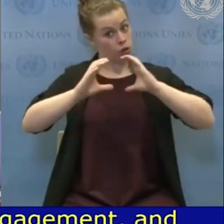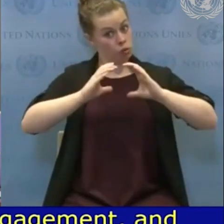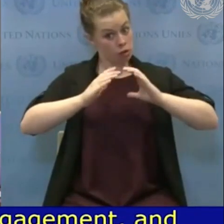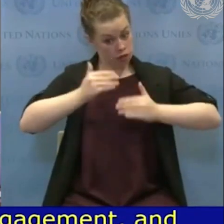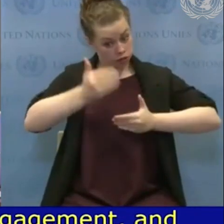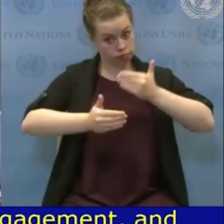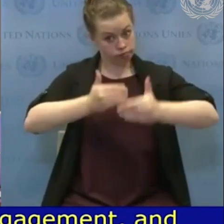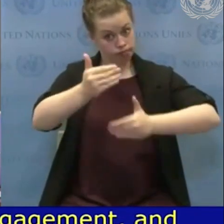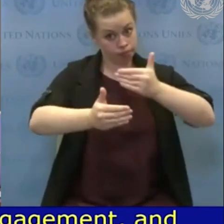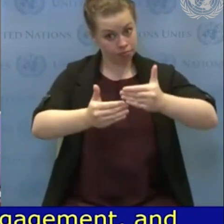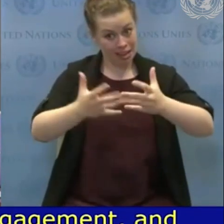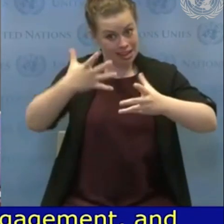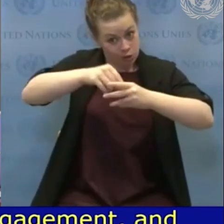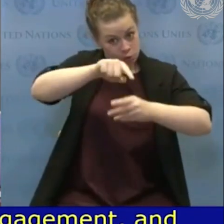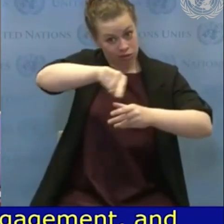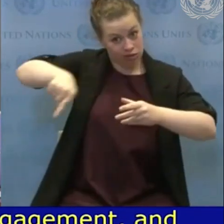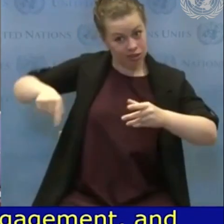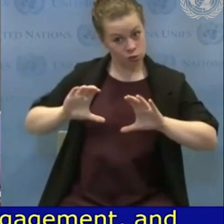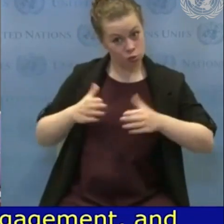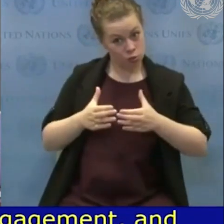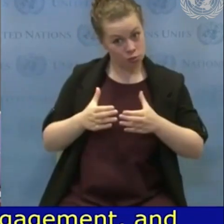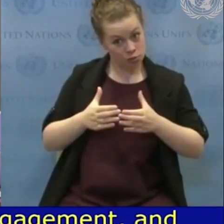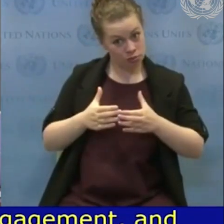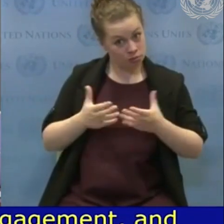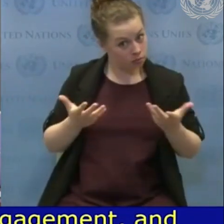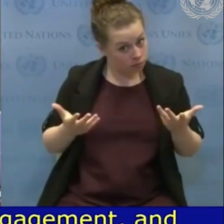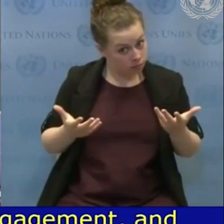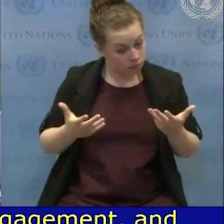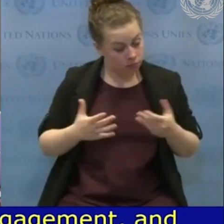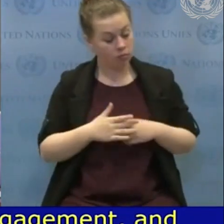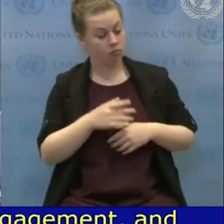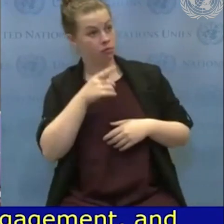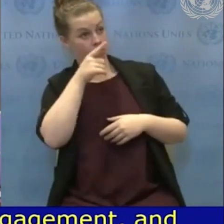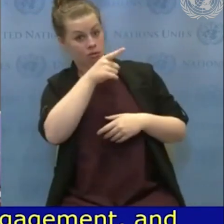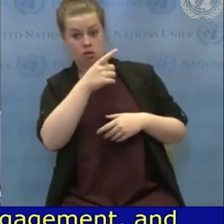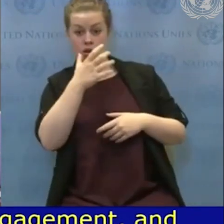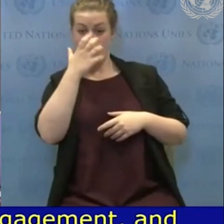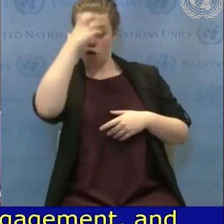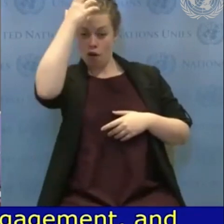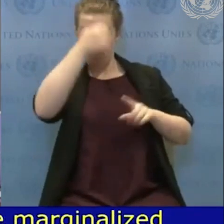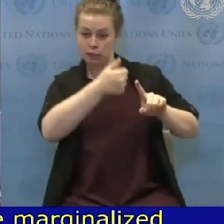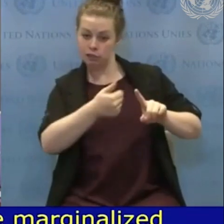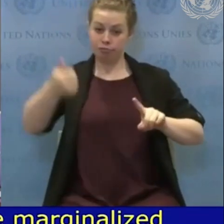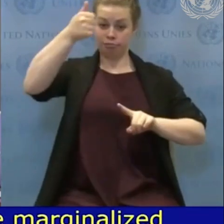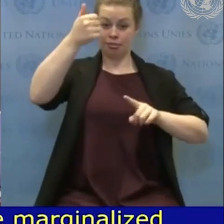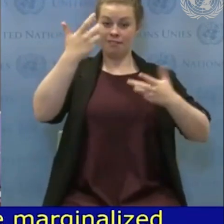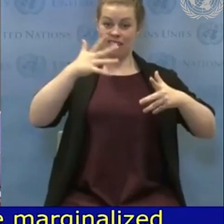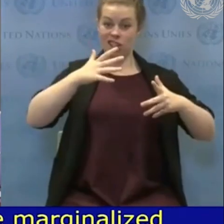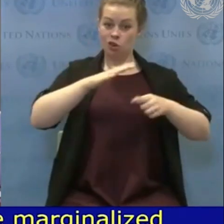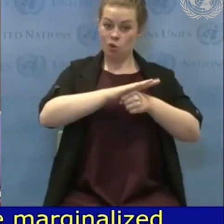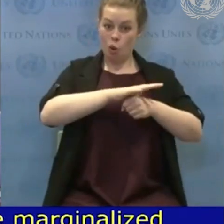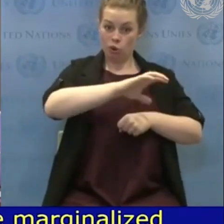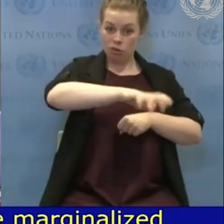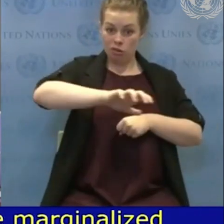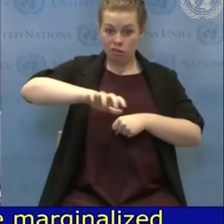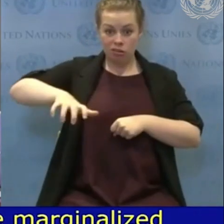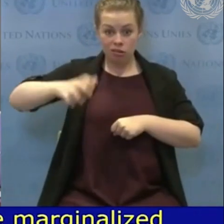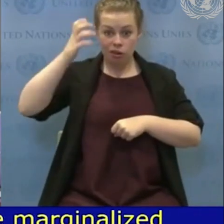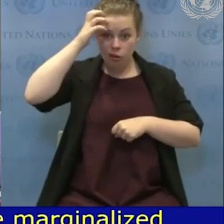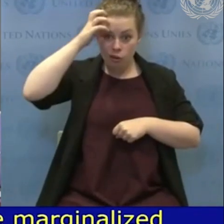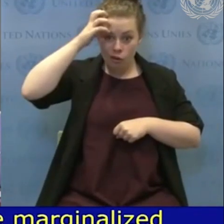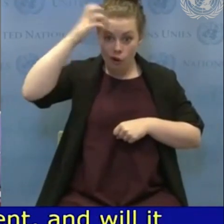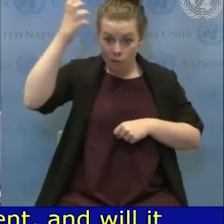progress? The government has not sufficiently involved local government, so critical to the success of the goals, or the British overseas